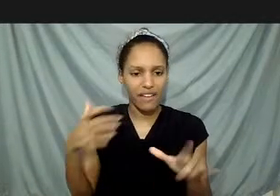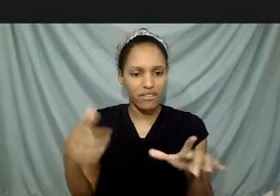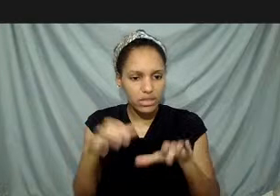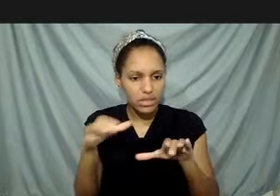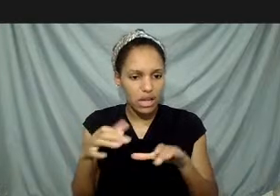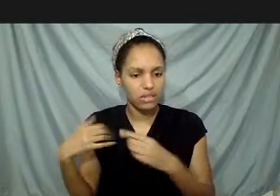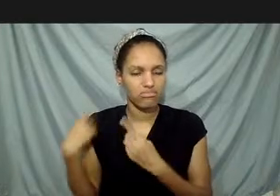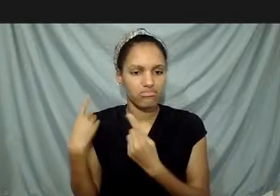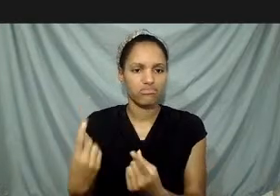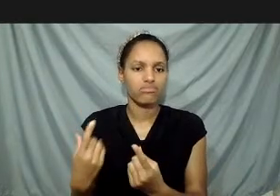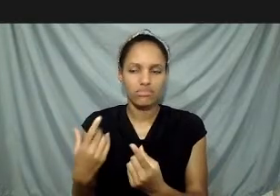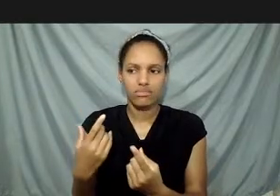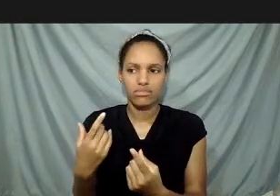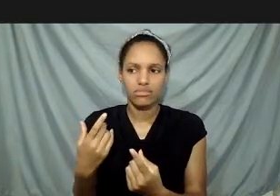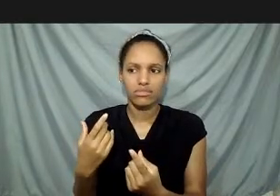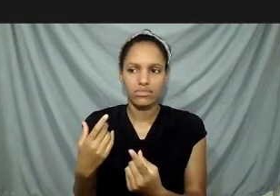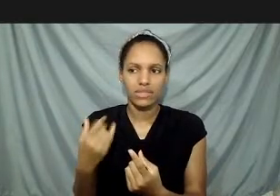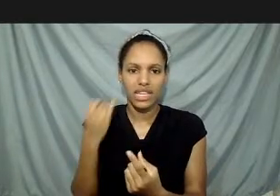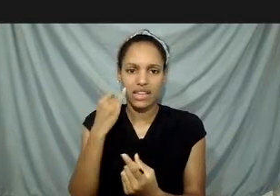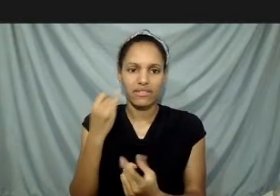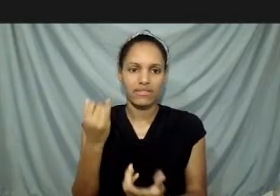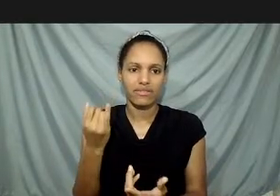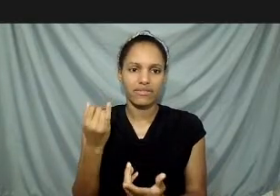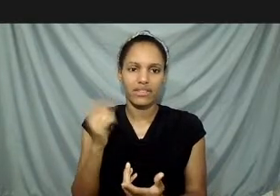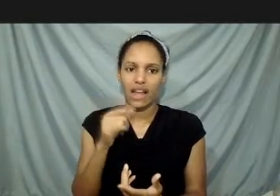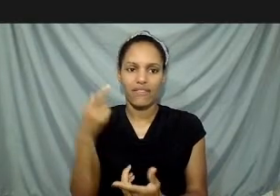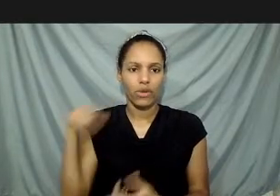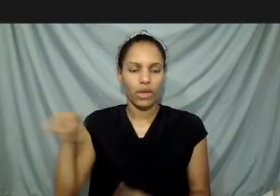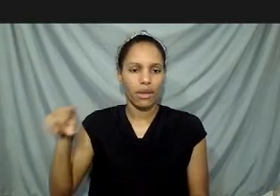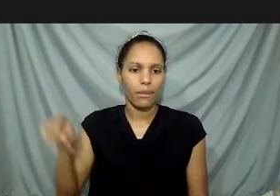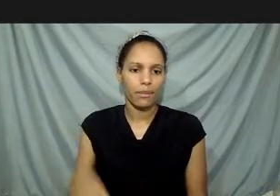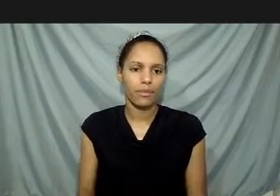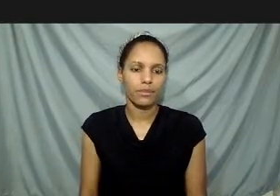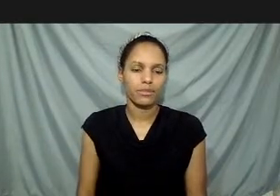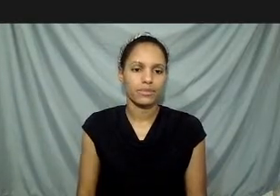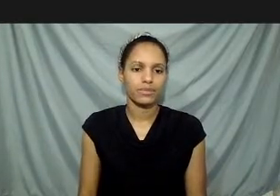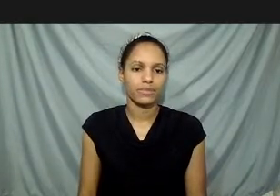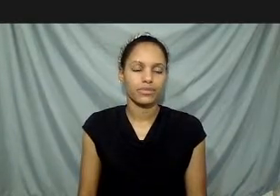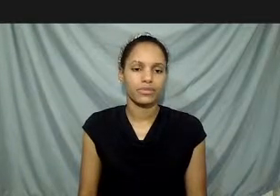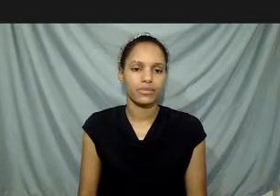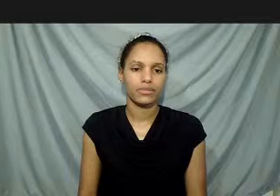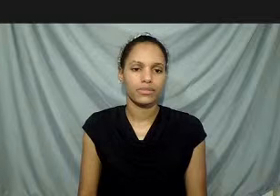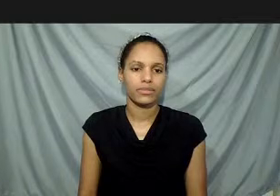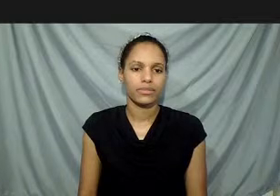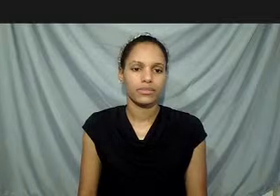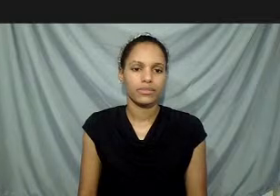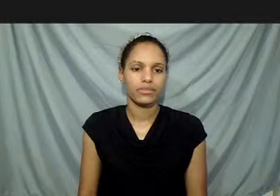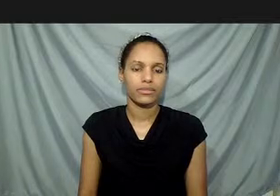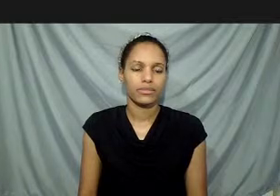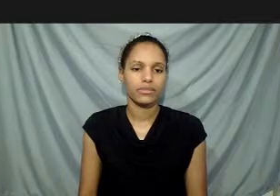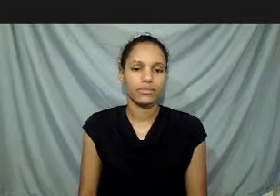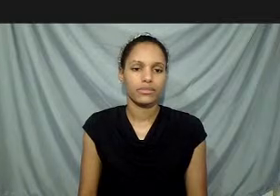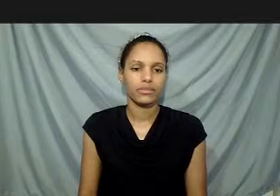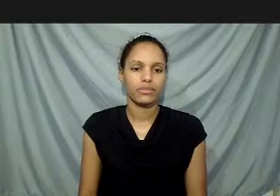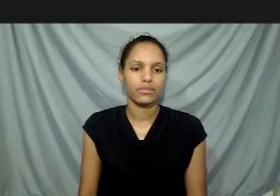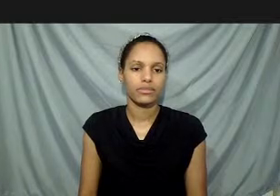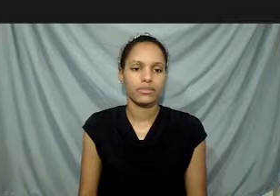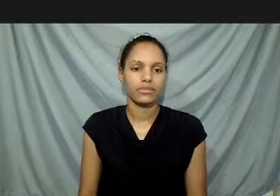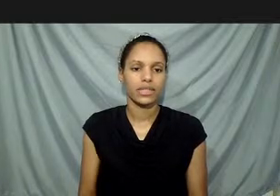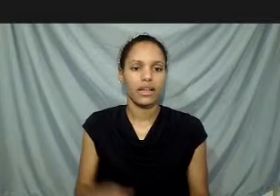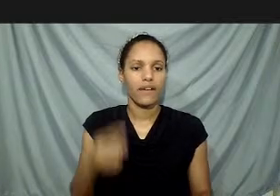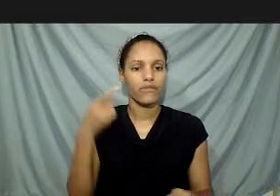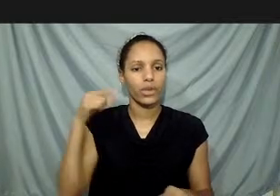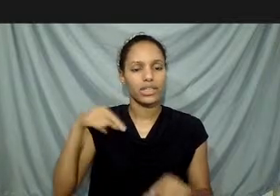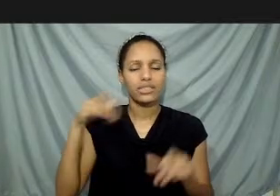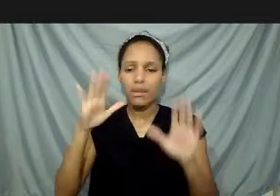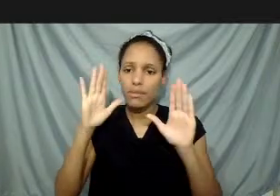done in order to create a space for me to even sit here and participate in the amazingness that